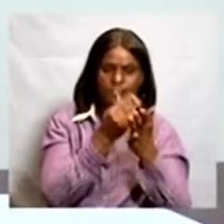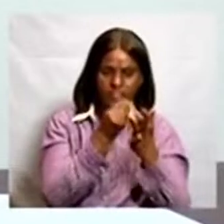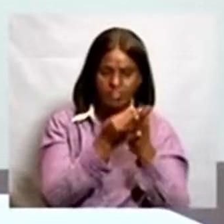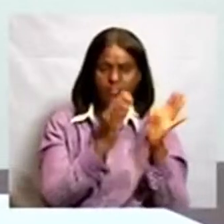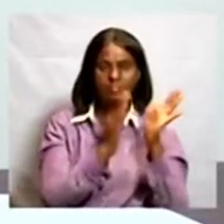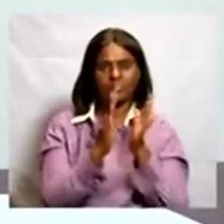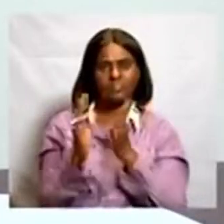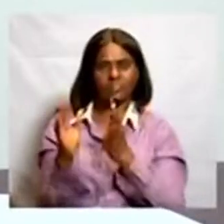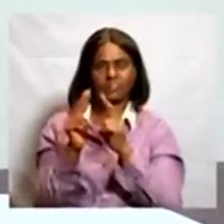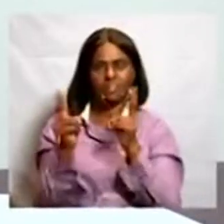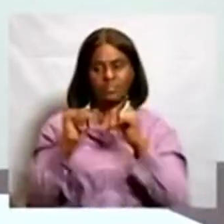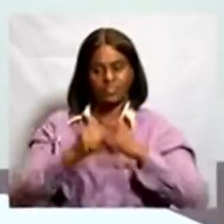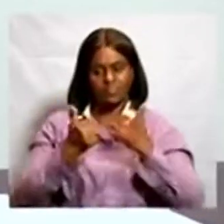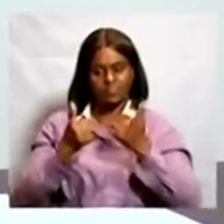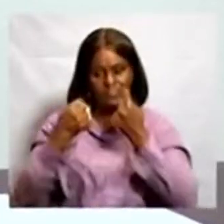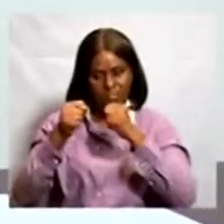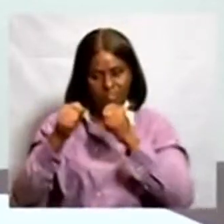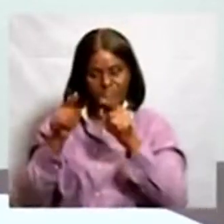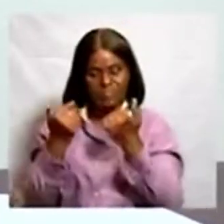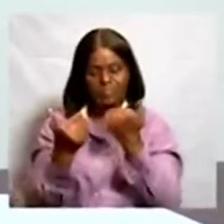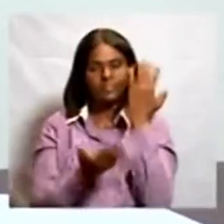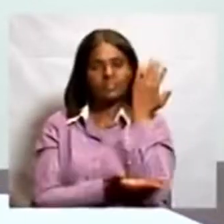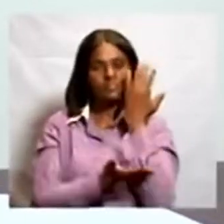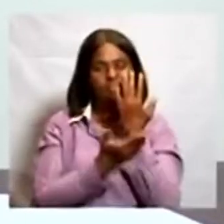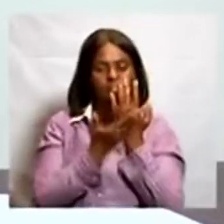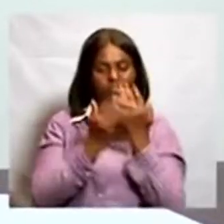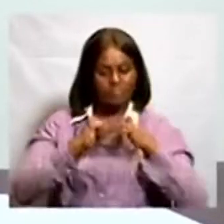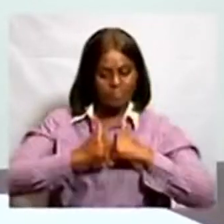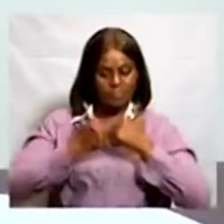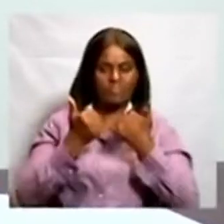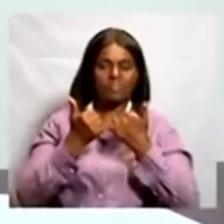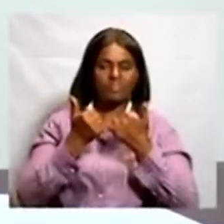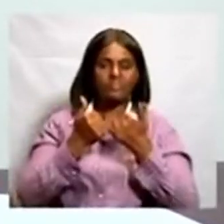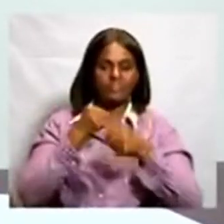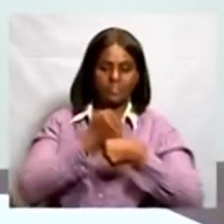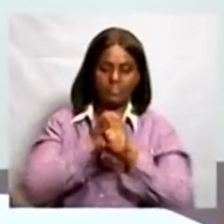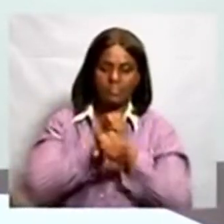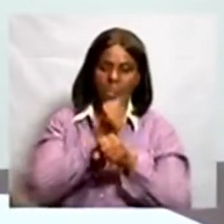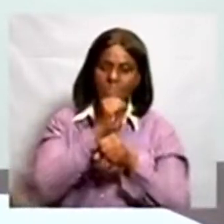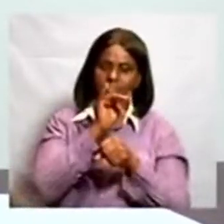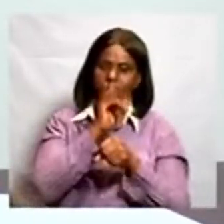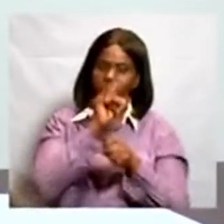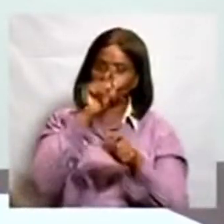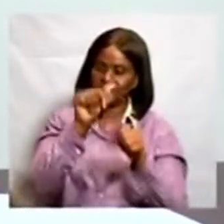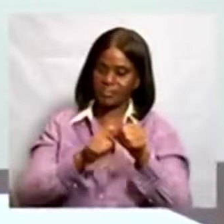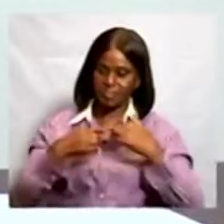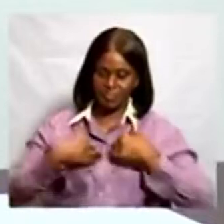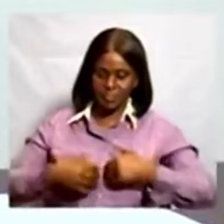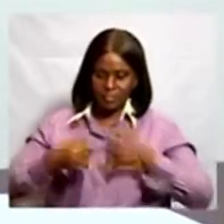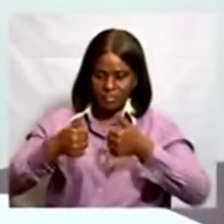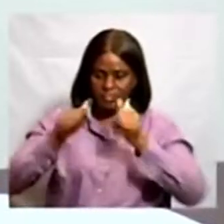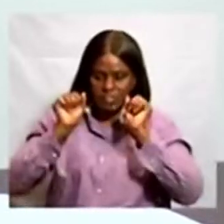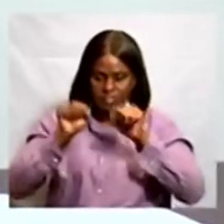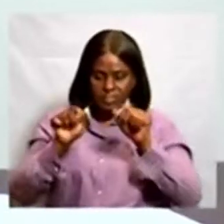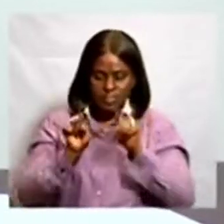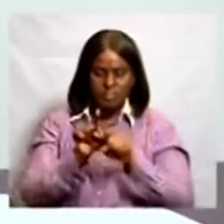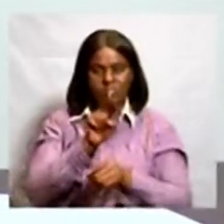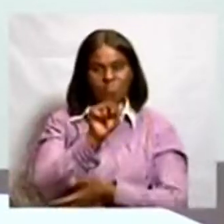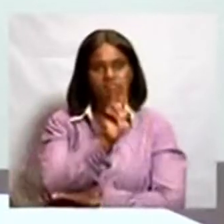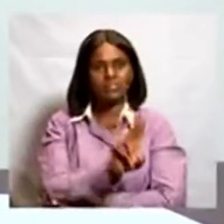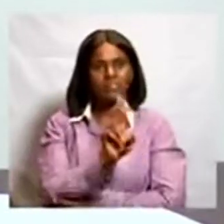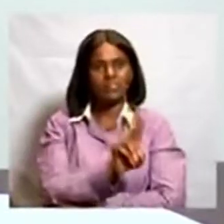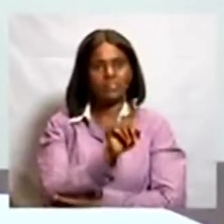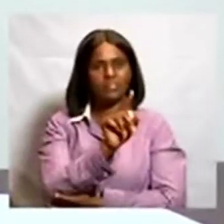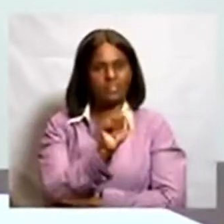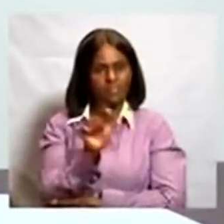options. So we are trying to improve our system to ensure that everyone is able to use it. Is